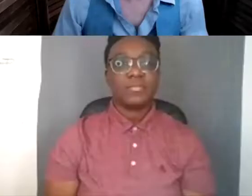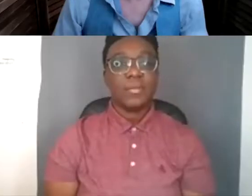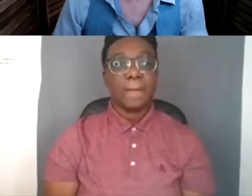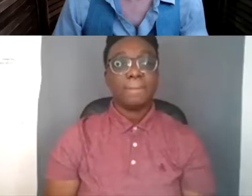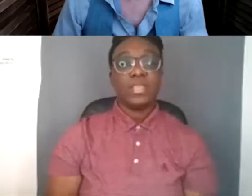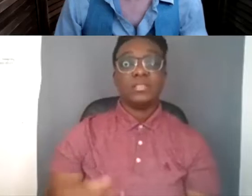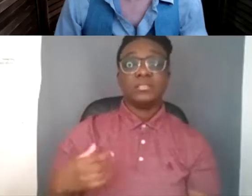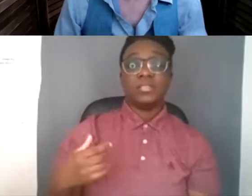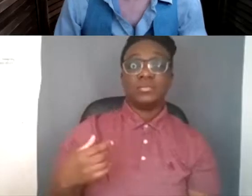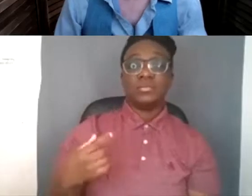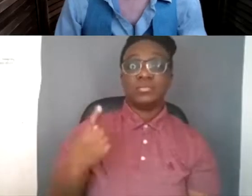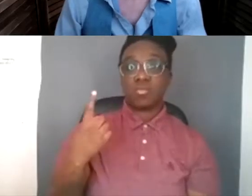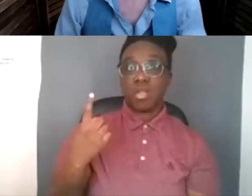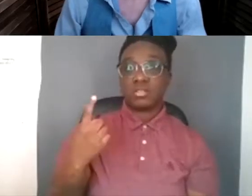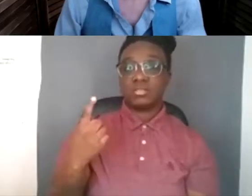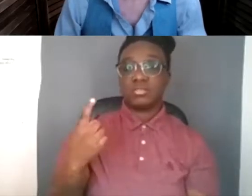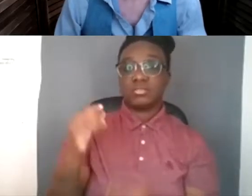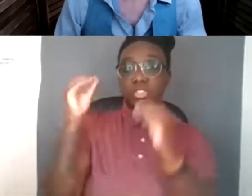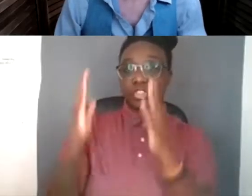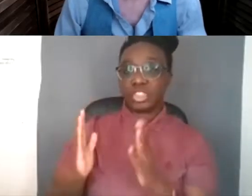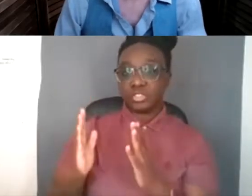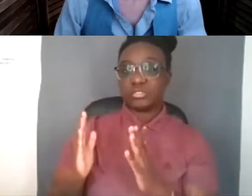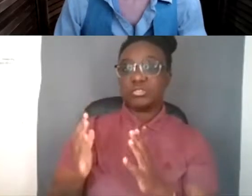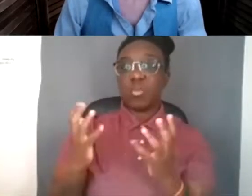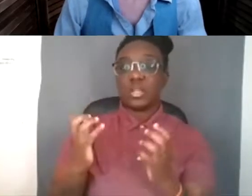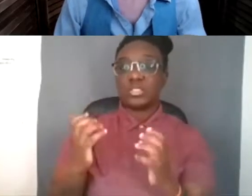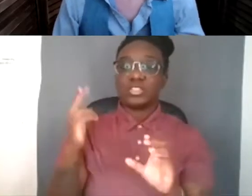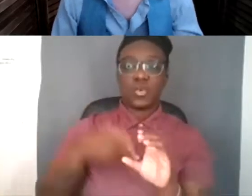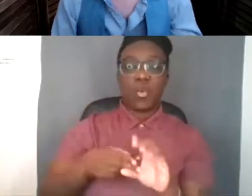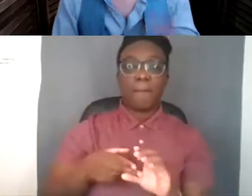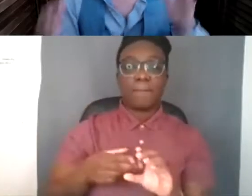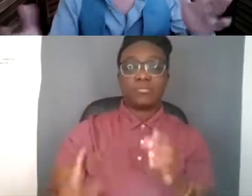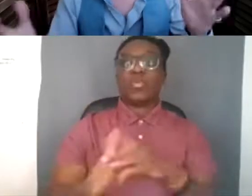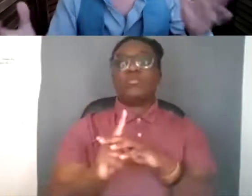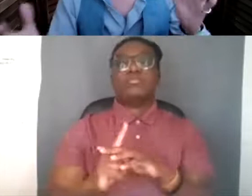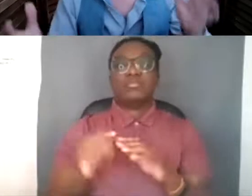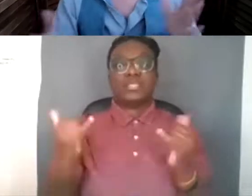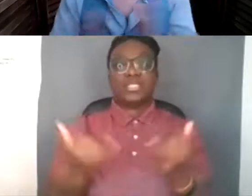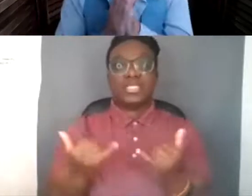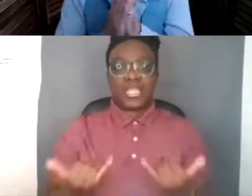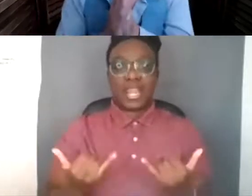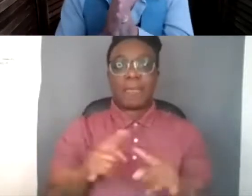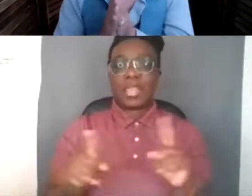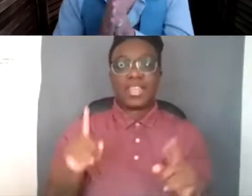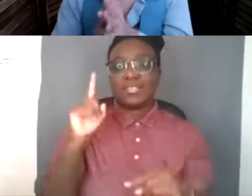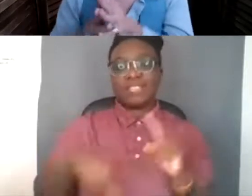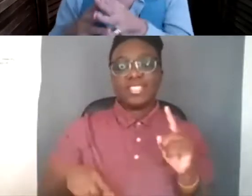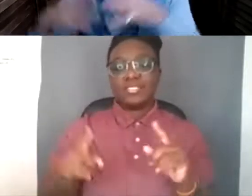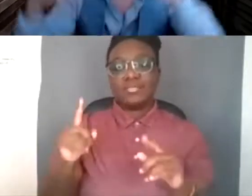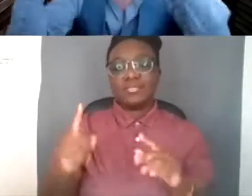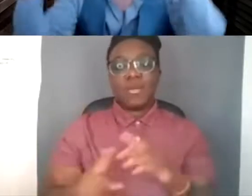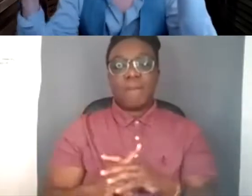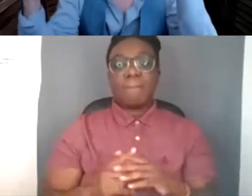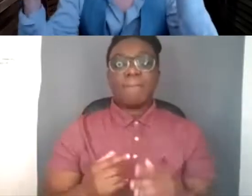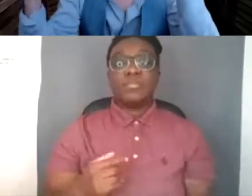our instructors who wanted to be here today, he and at the last minute couldn't make it. He